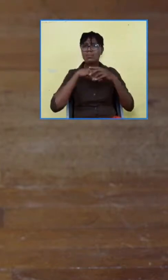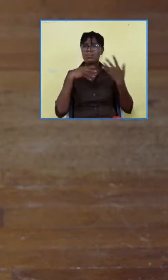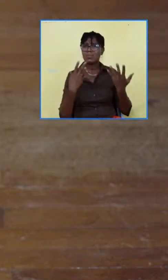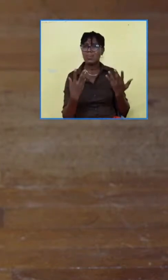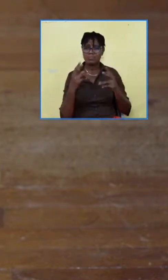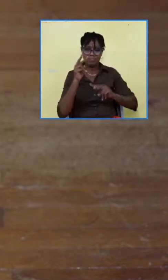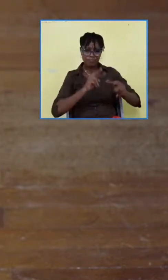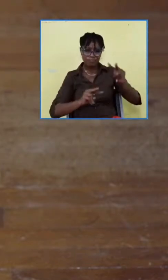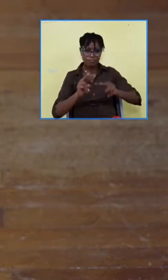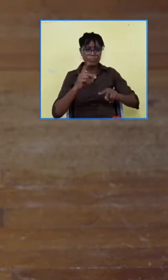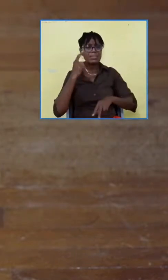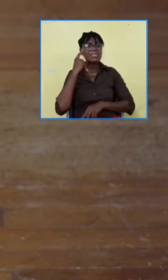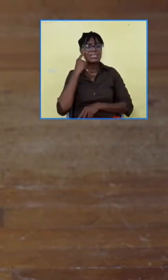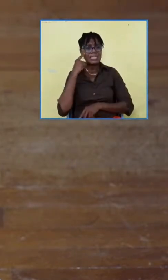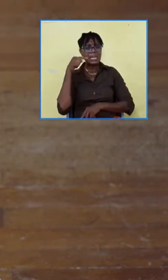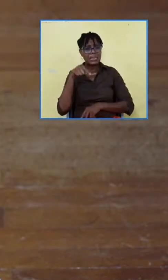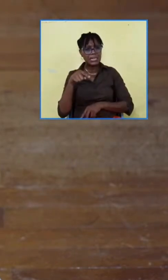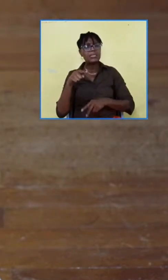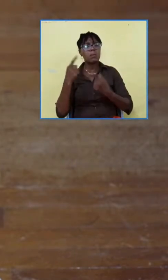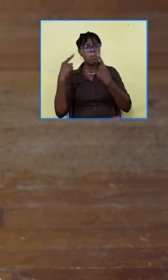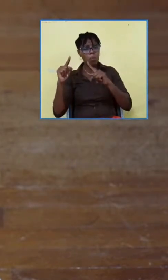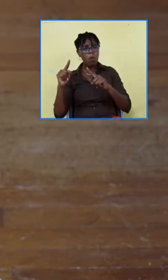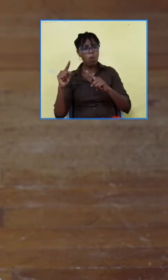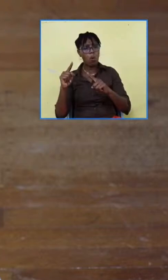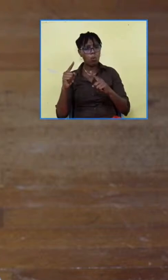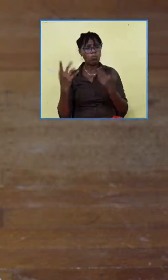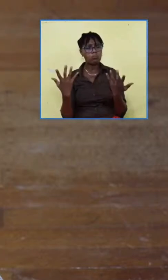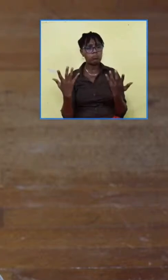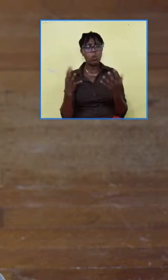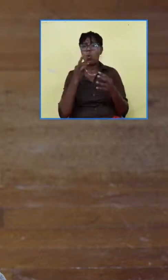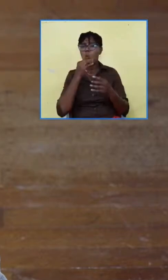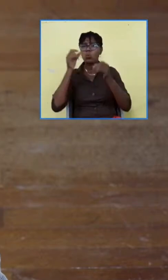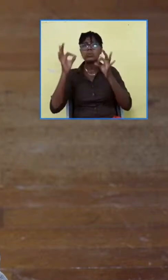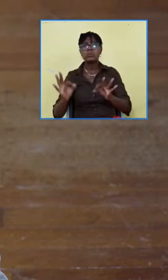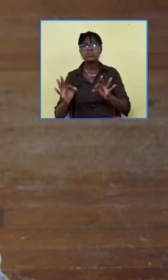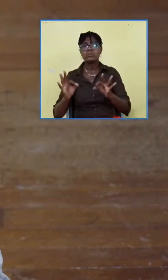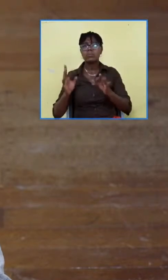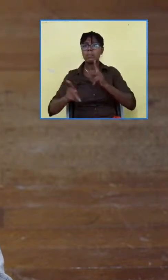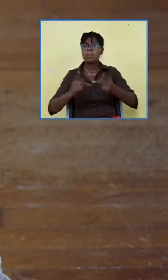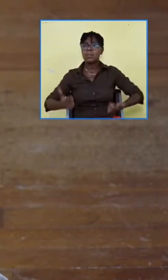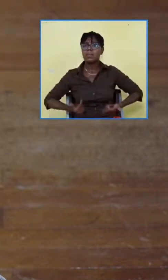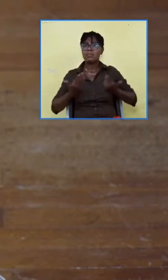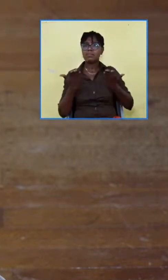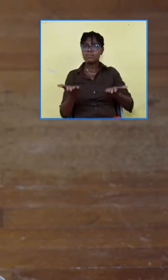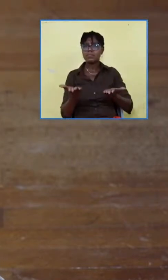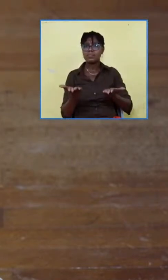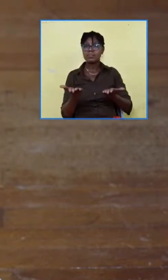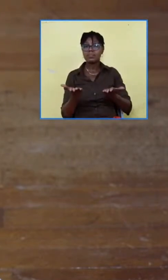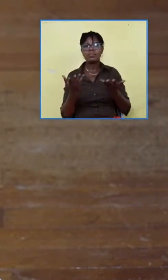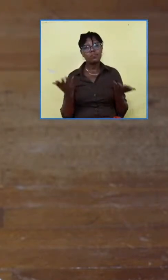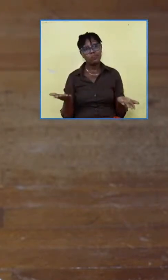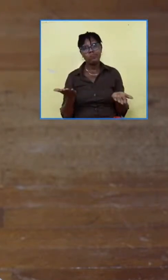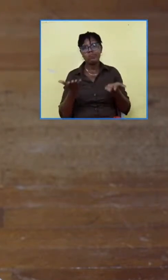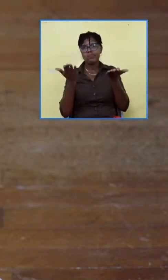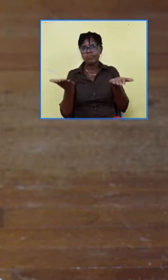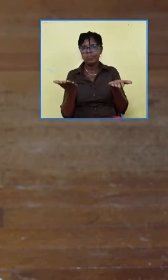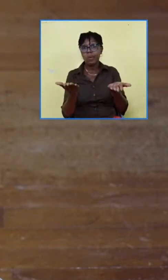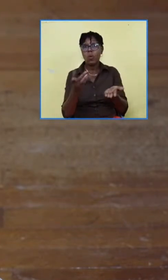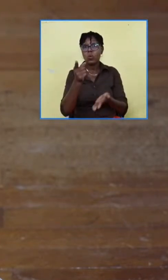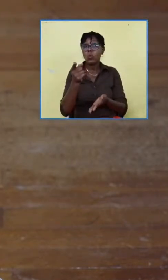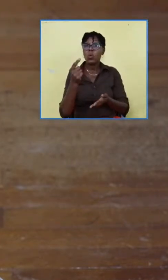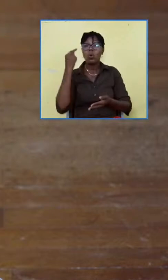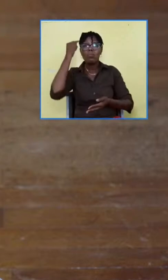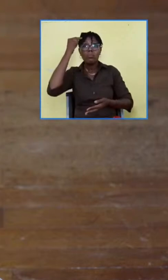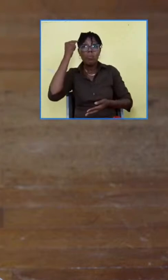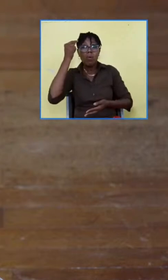Barbados solution for the Barbados problem. And so we want to hear from you. There's a